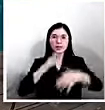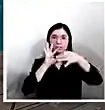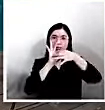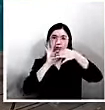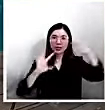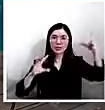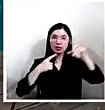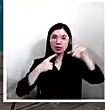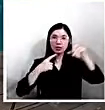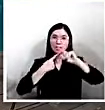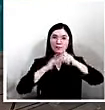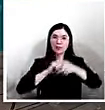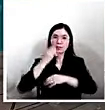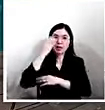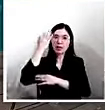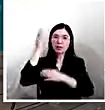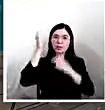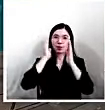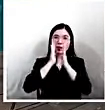you. Amen.